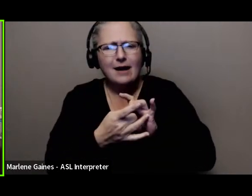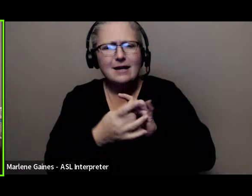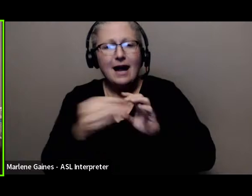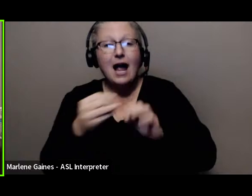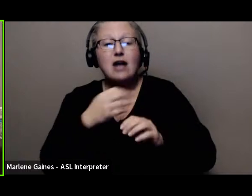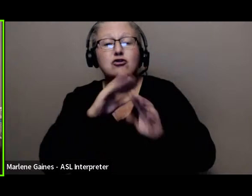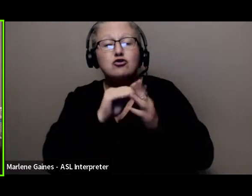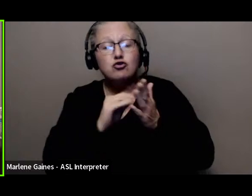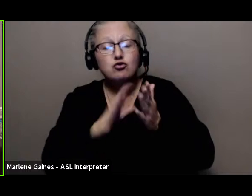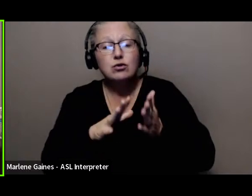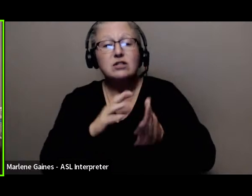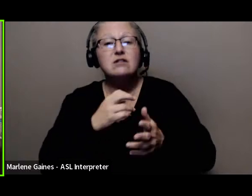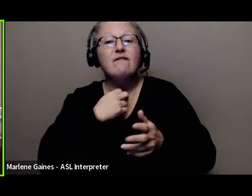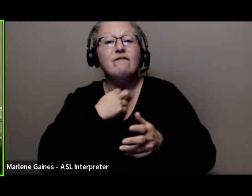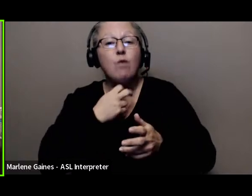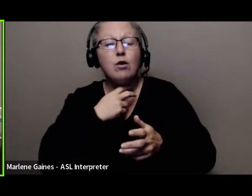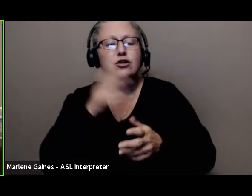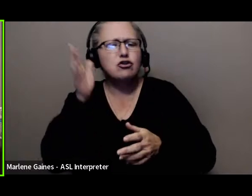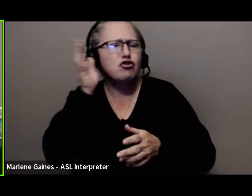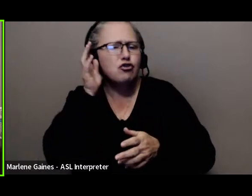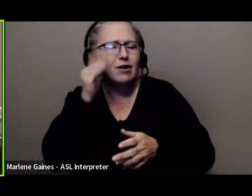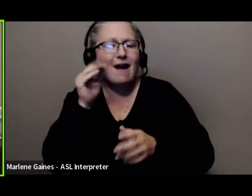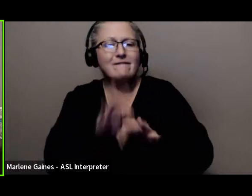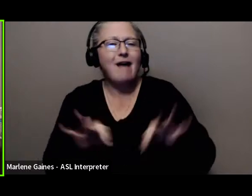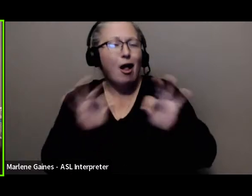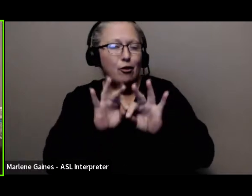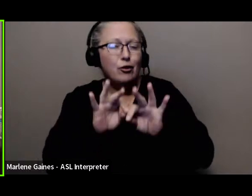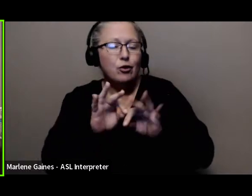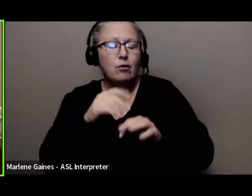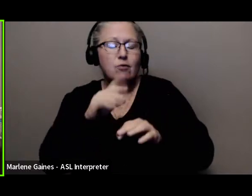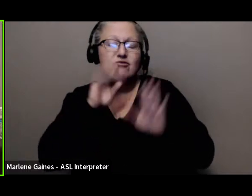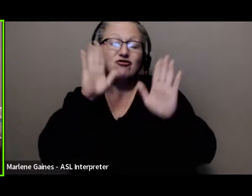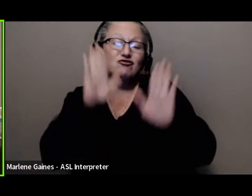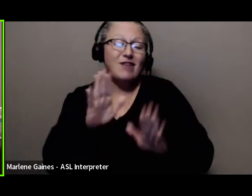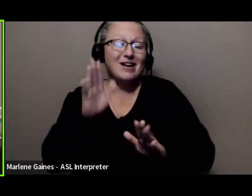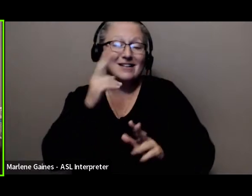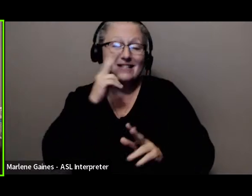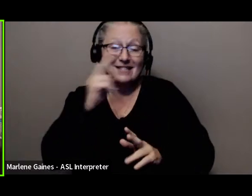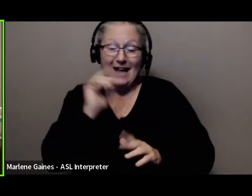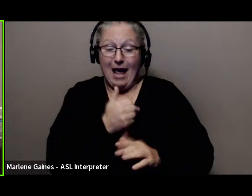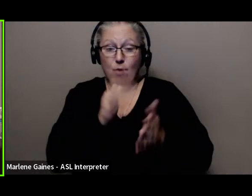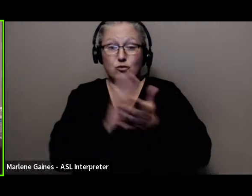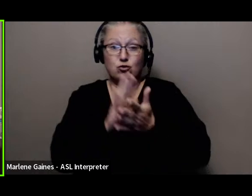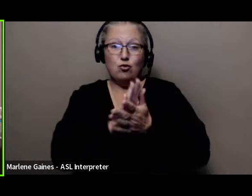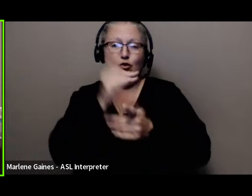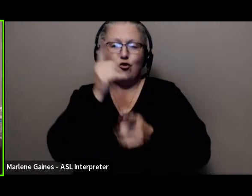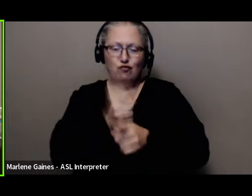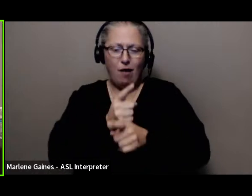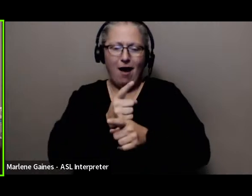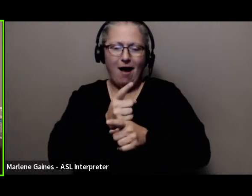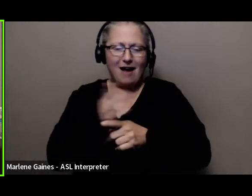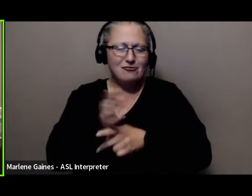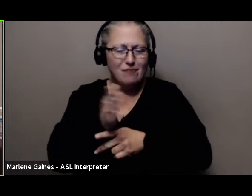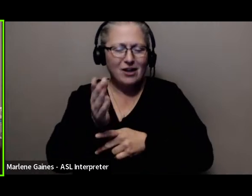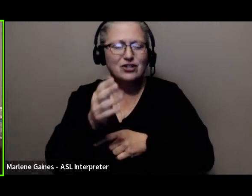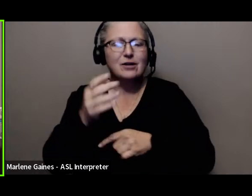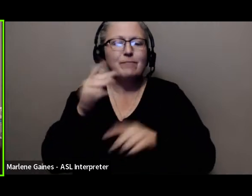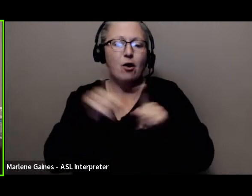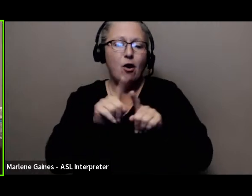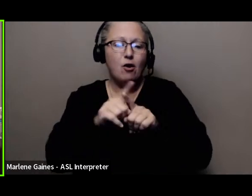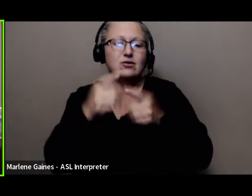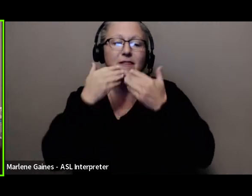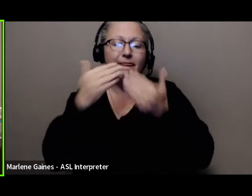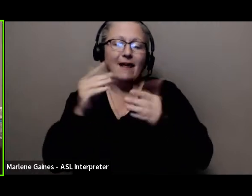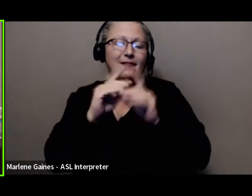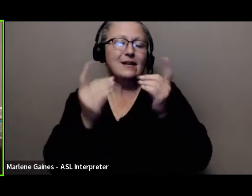are heard and valued. So I think it's really great to see our schools just moving in the right direction. We'd also like to thank